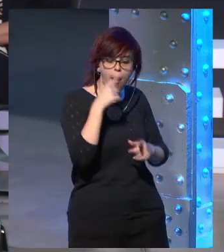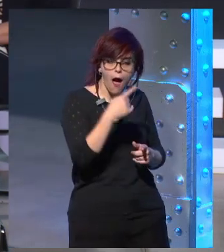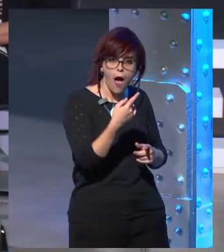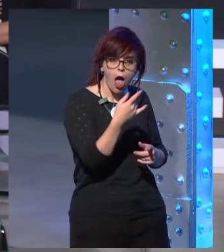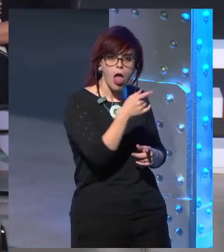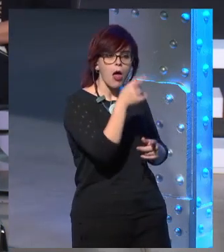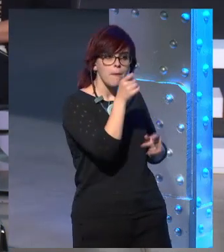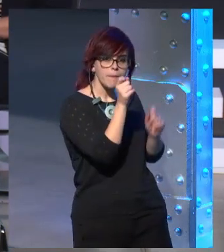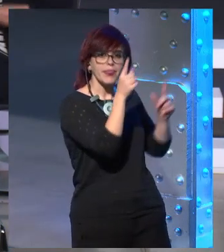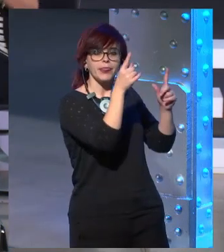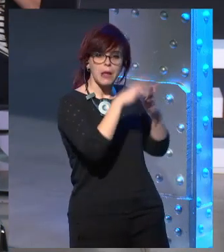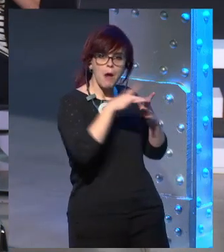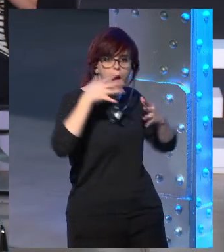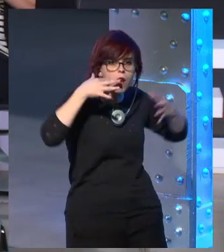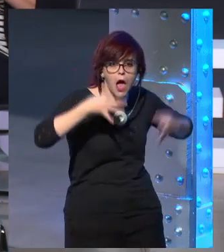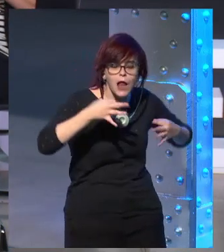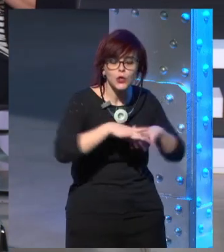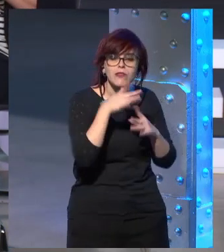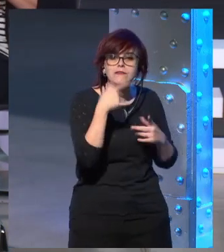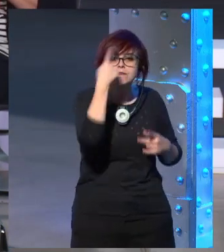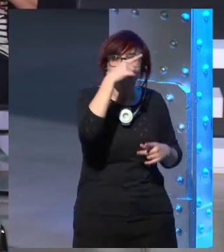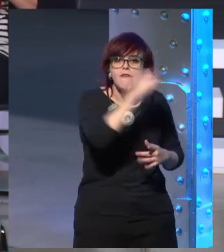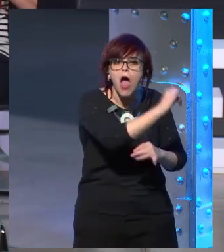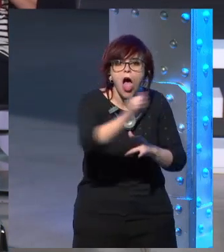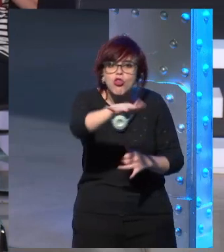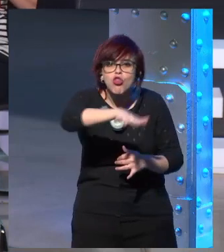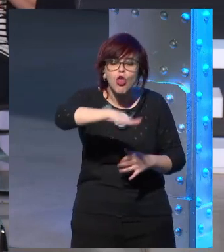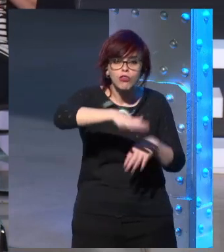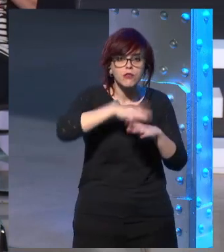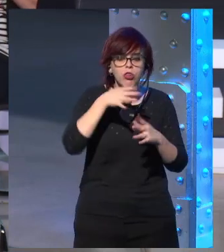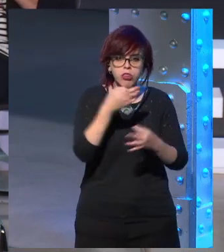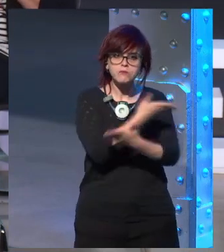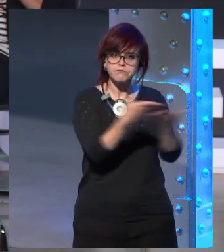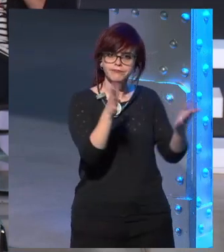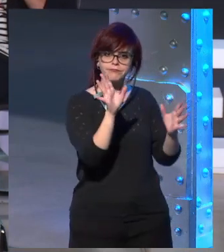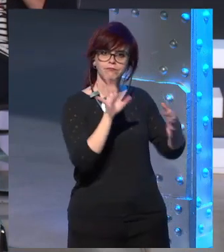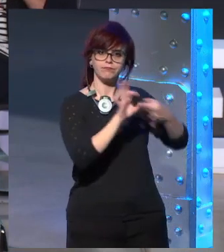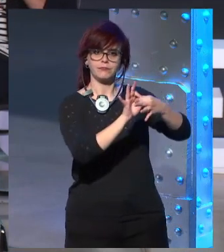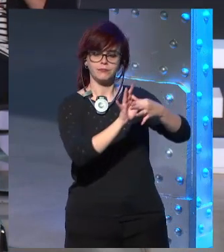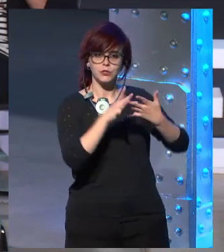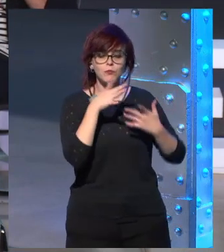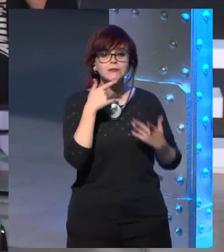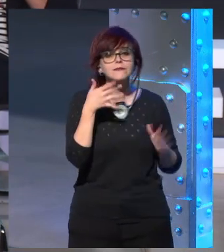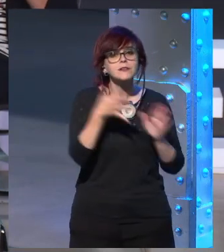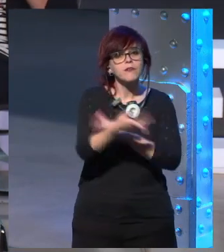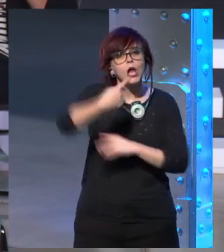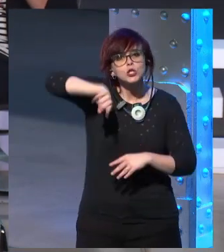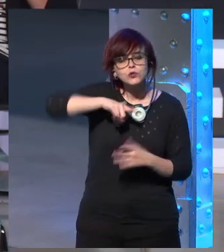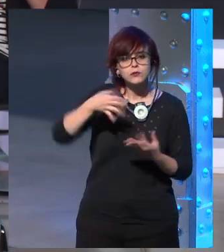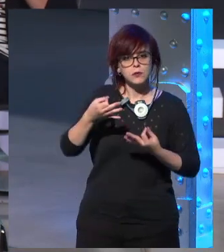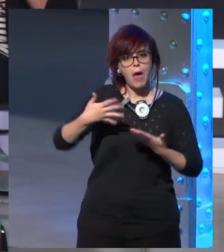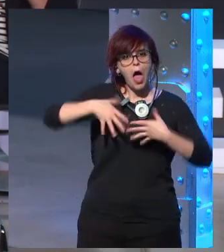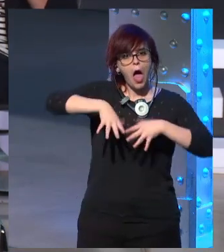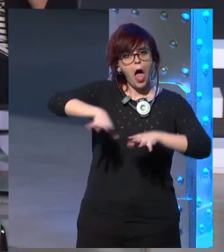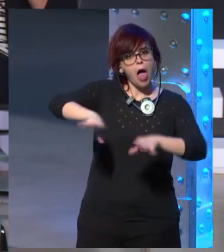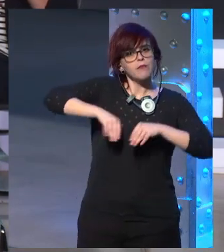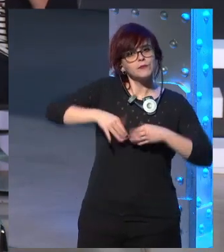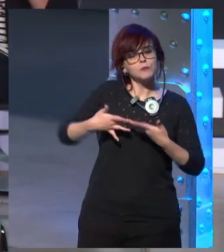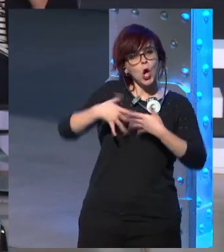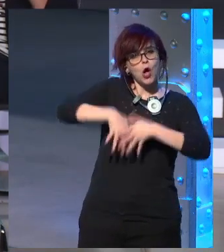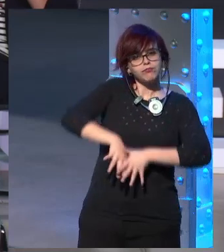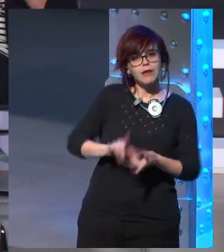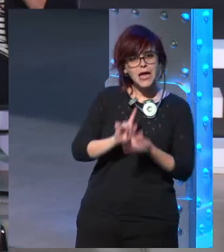it. Una de las cosas más interesantes que has dicho es que tenemos... One of the most interesting things that you've said is that we all have